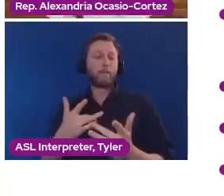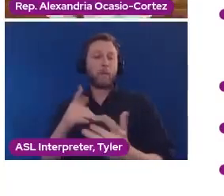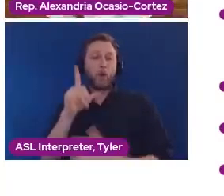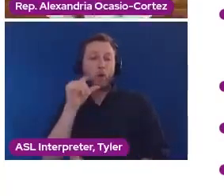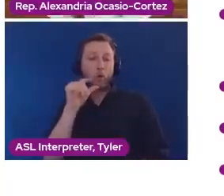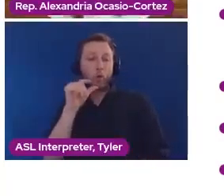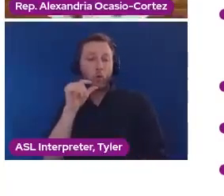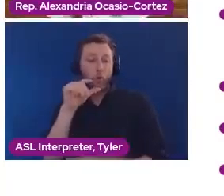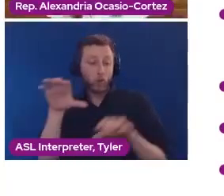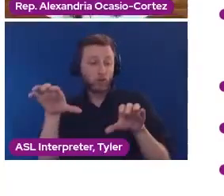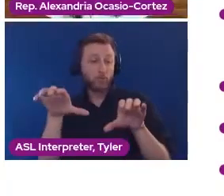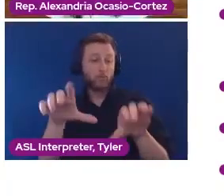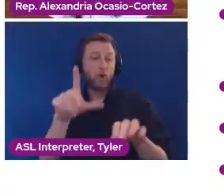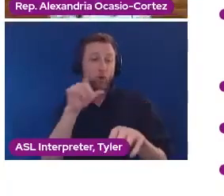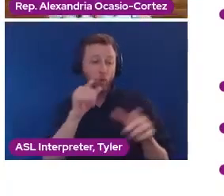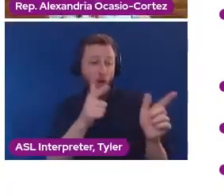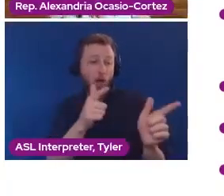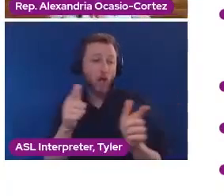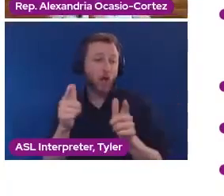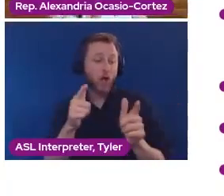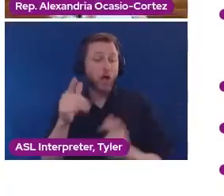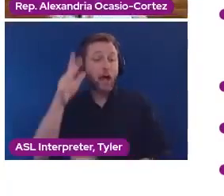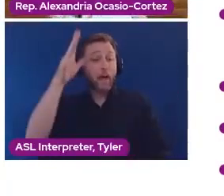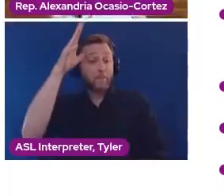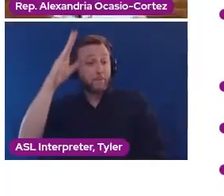about boys. And